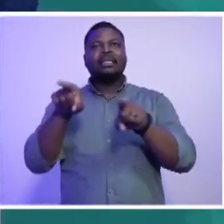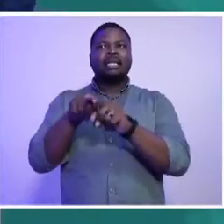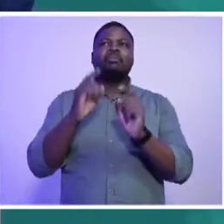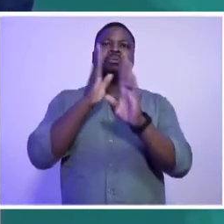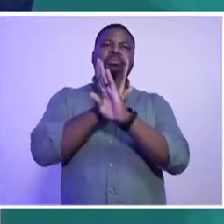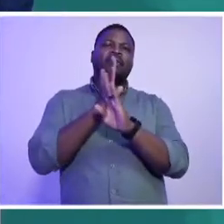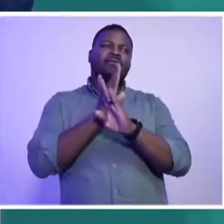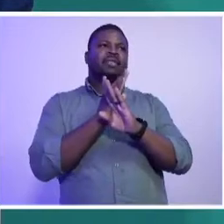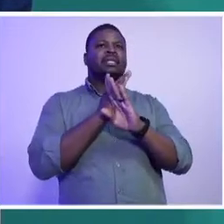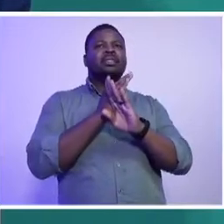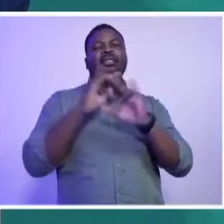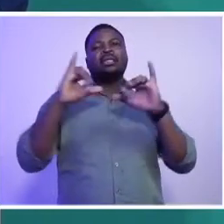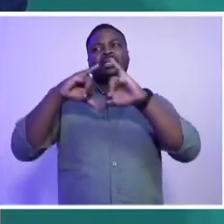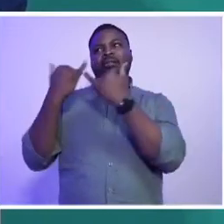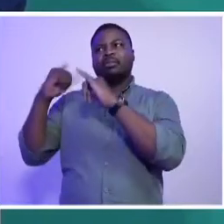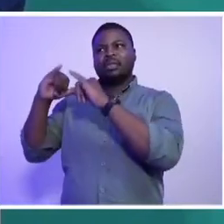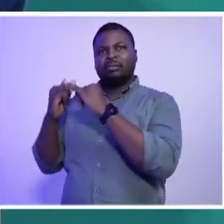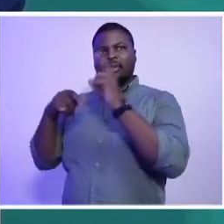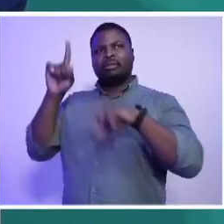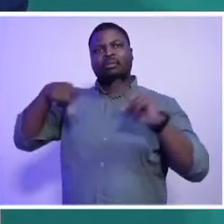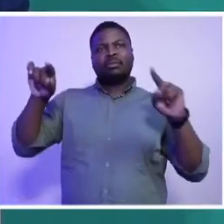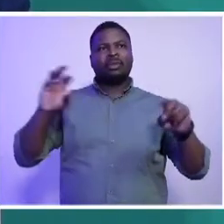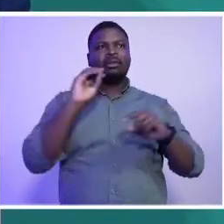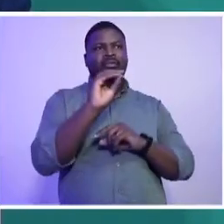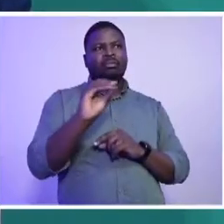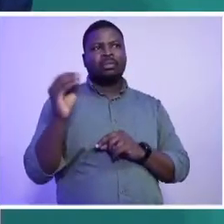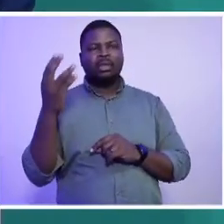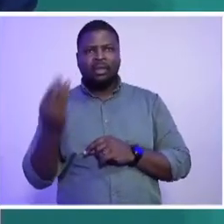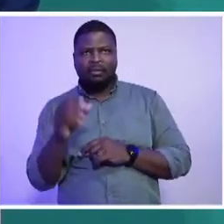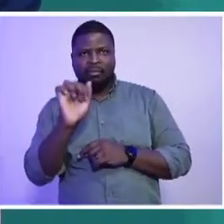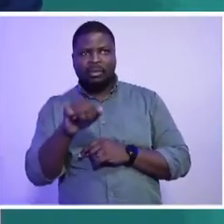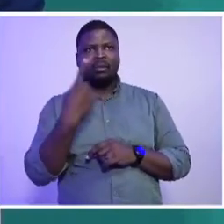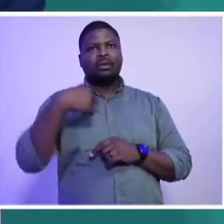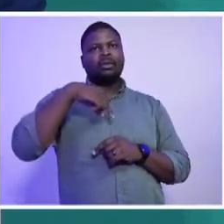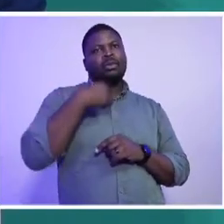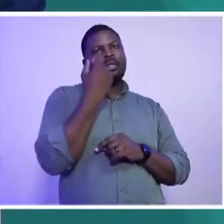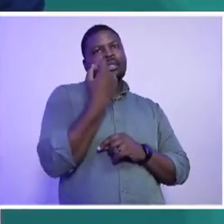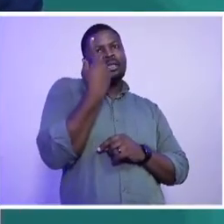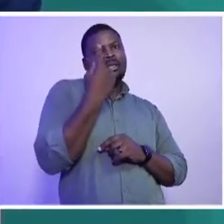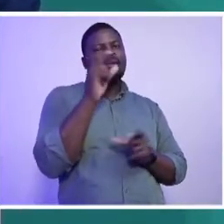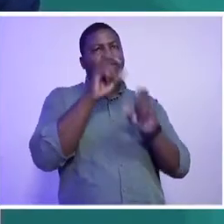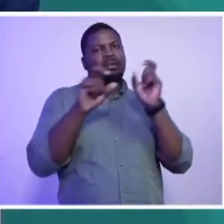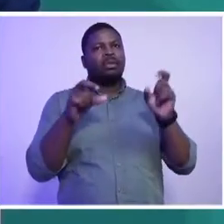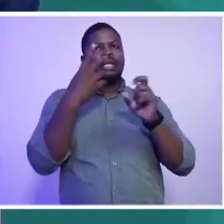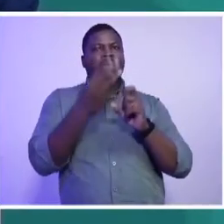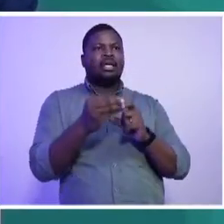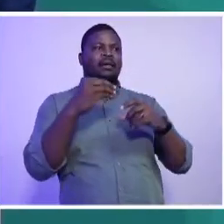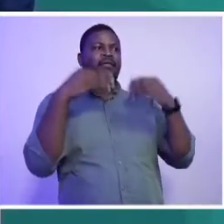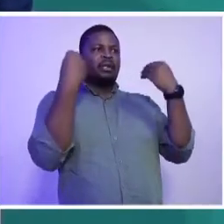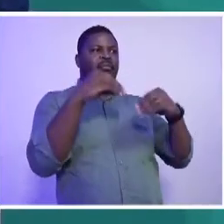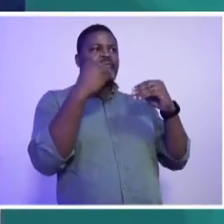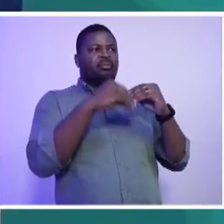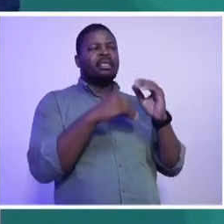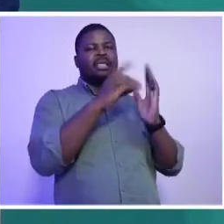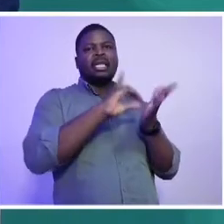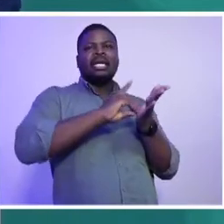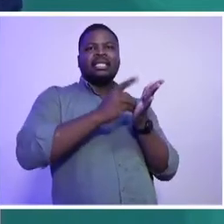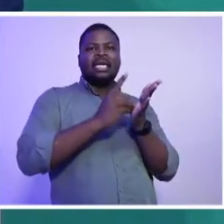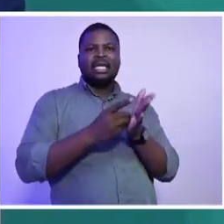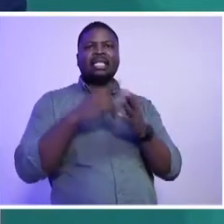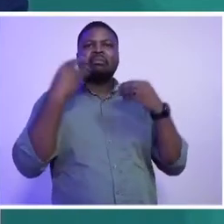are still around, but we do understand people have busy diaries, and some of them had